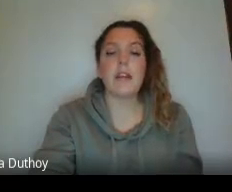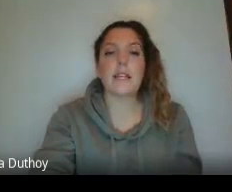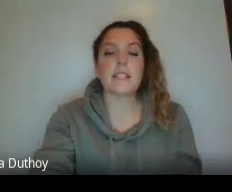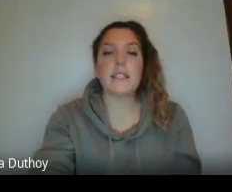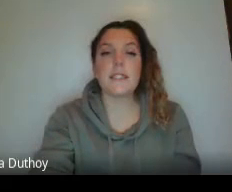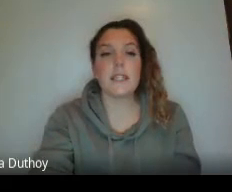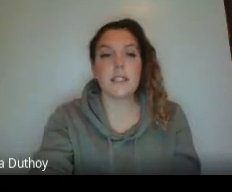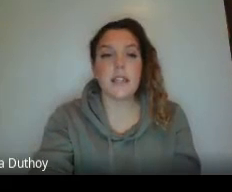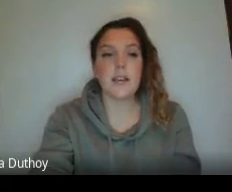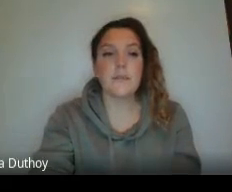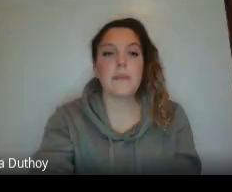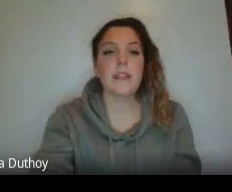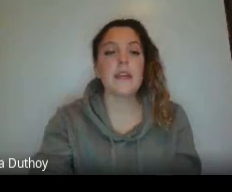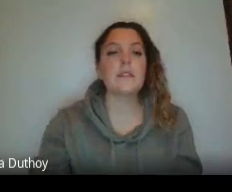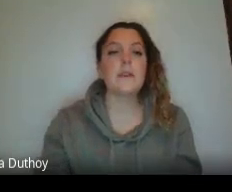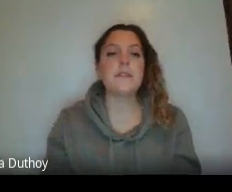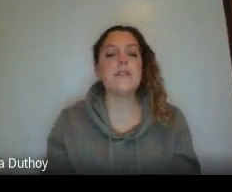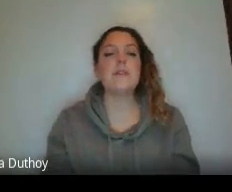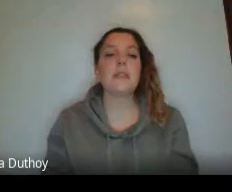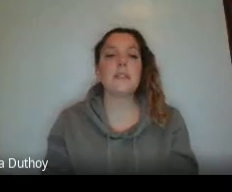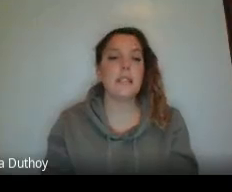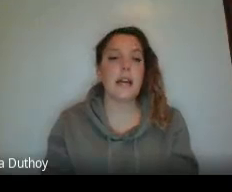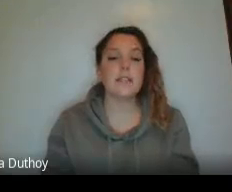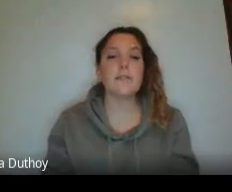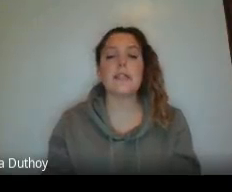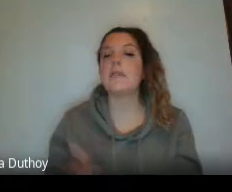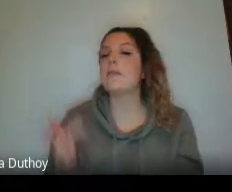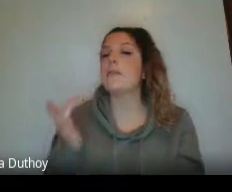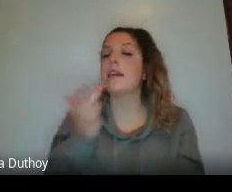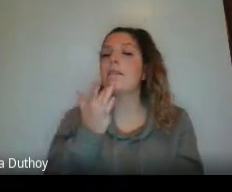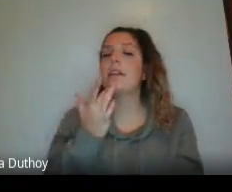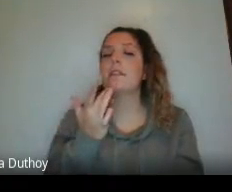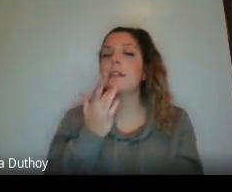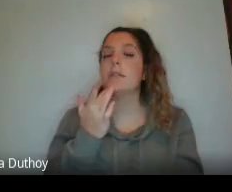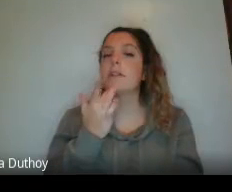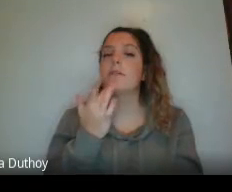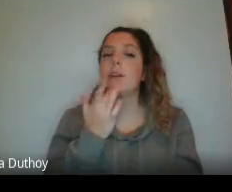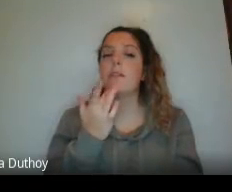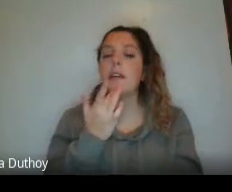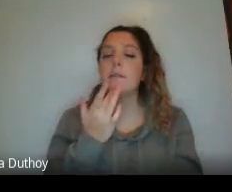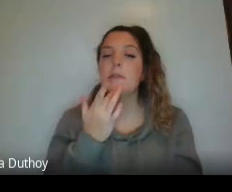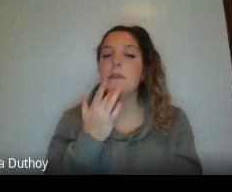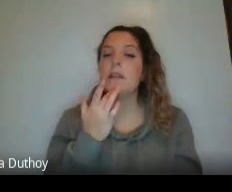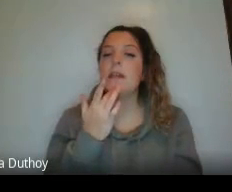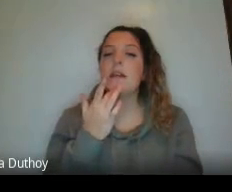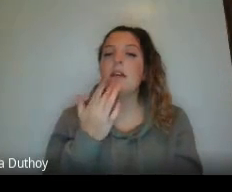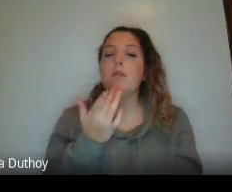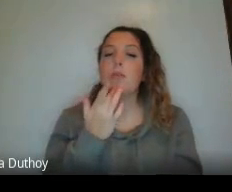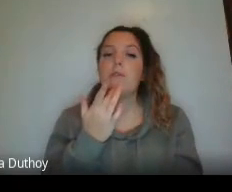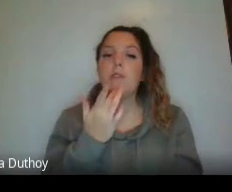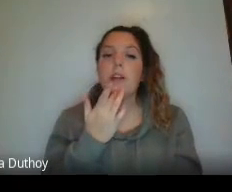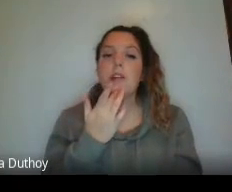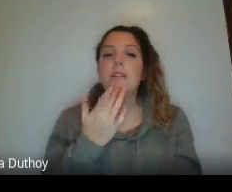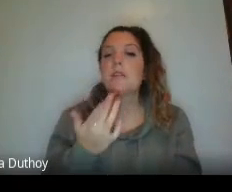So we're going to practice listing today. So you have to know these signs. So a sign for favorite, you're going to tell me your favorite animal